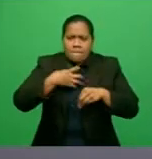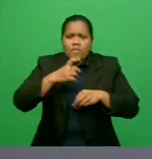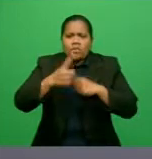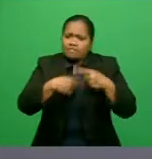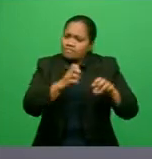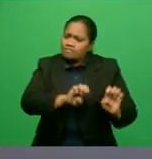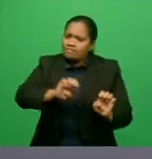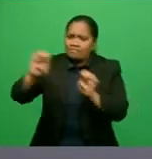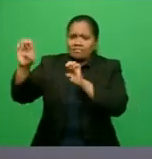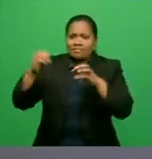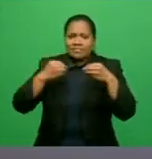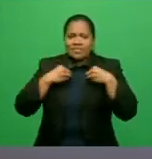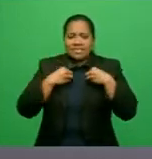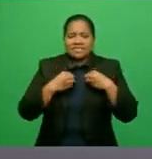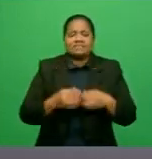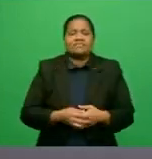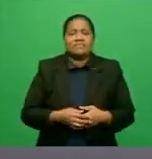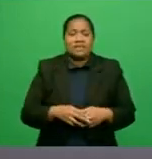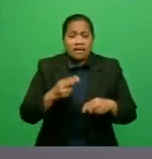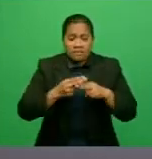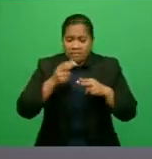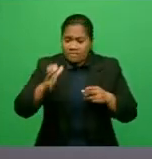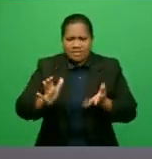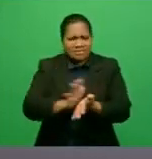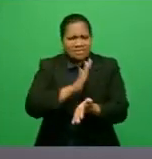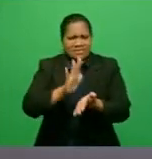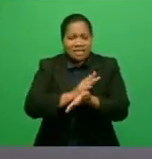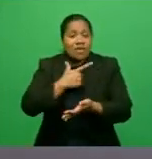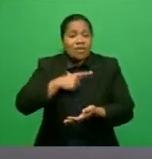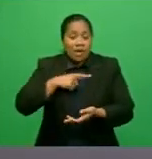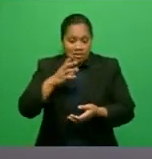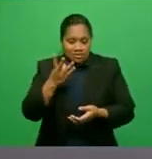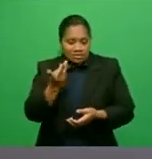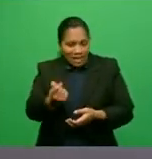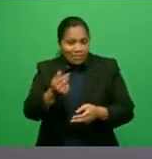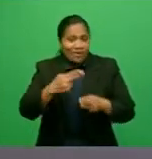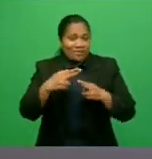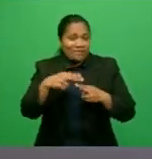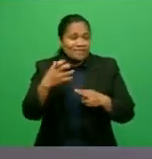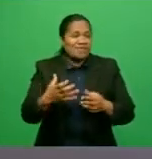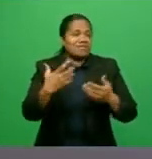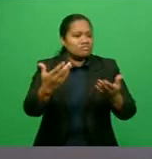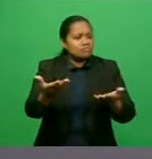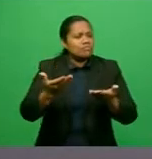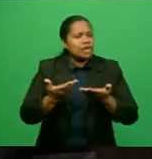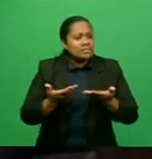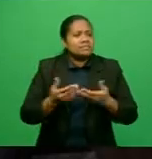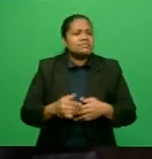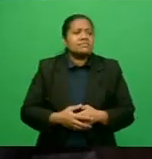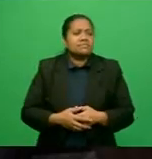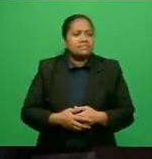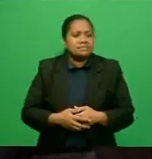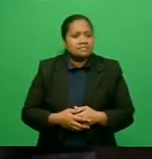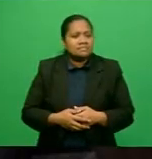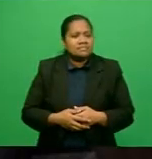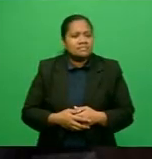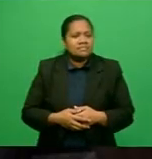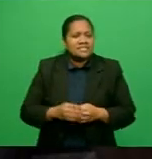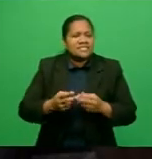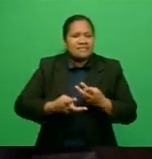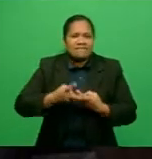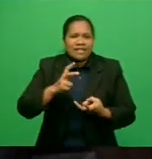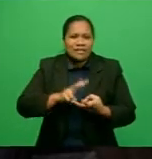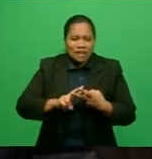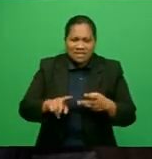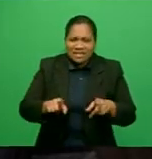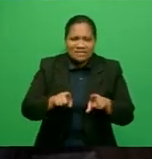were very happy because, some of the farmers, they're bringing, and I buy all the vegetables same time, just like